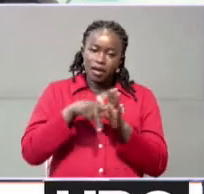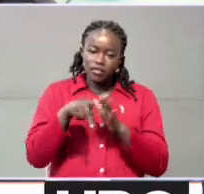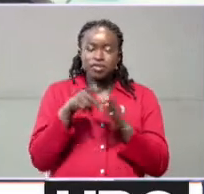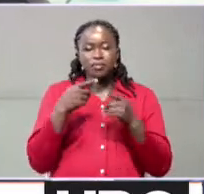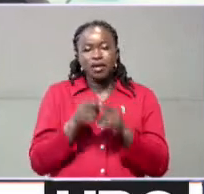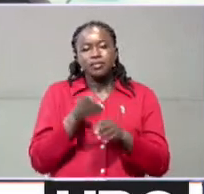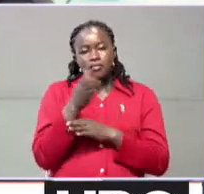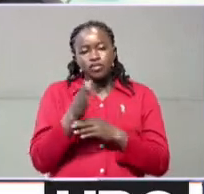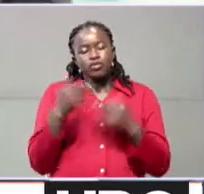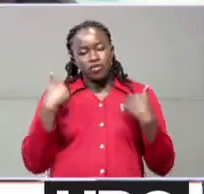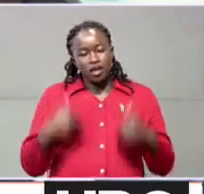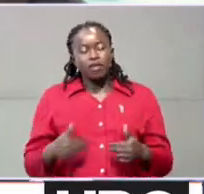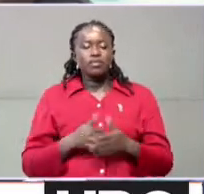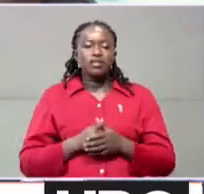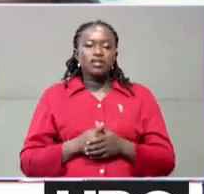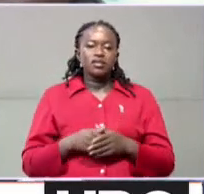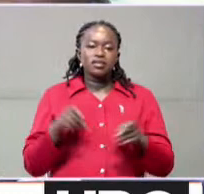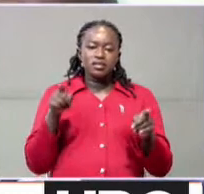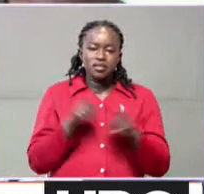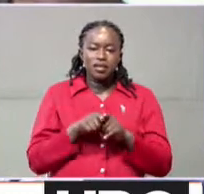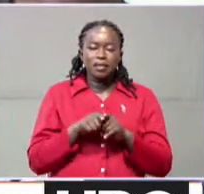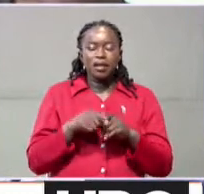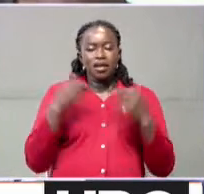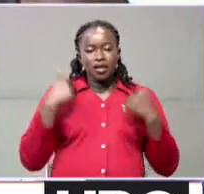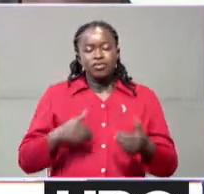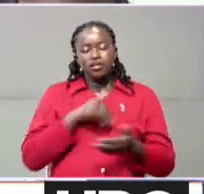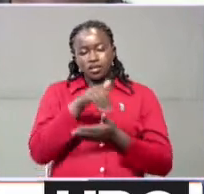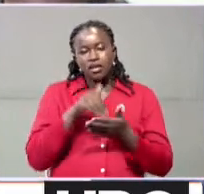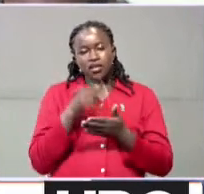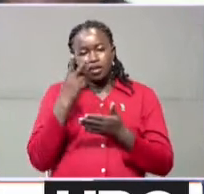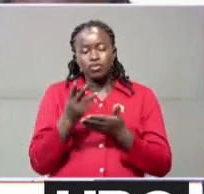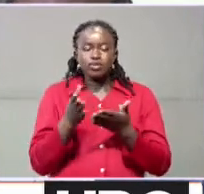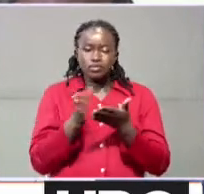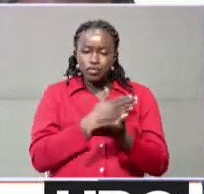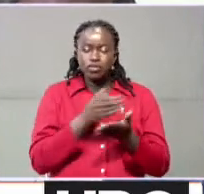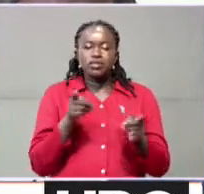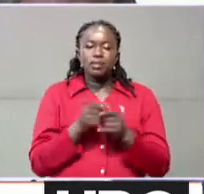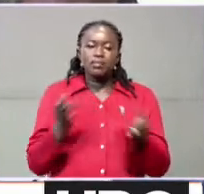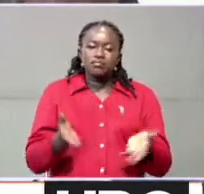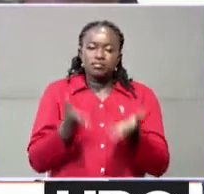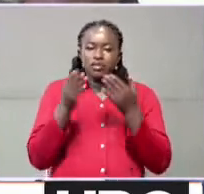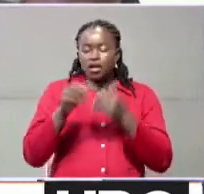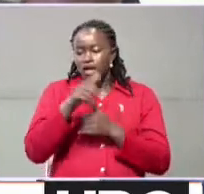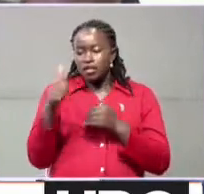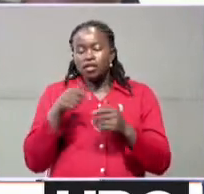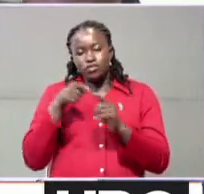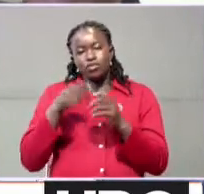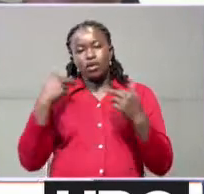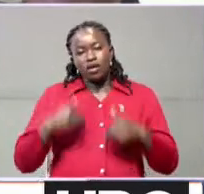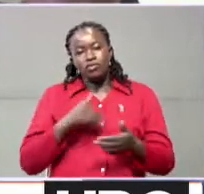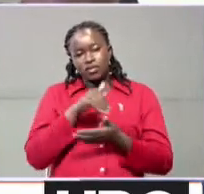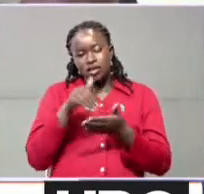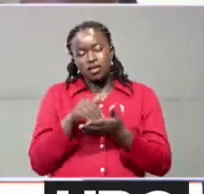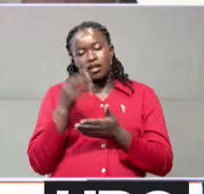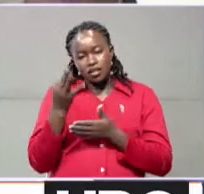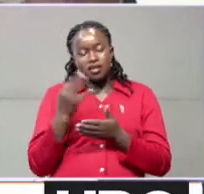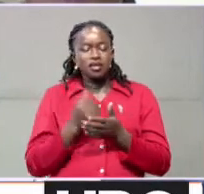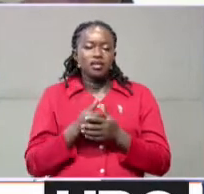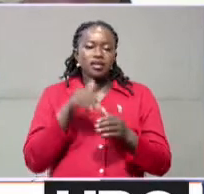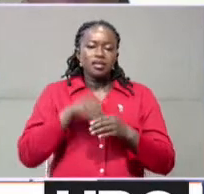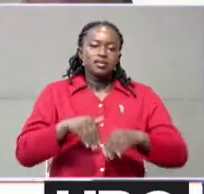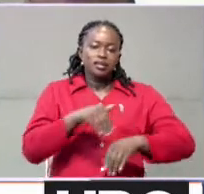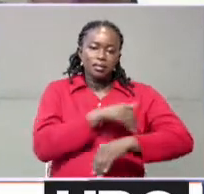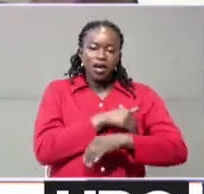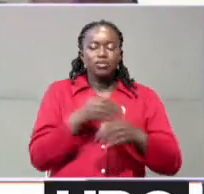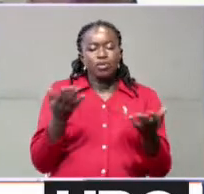minister of health is also phasing out health center tools and upgrading others to health center threes in sub counties where there are